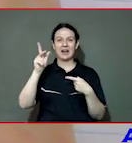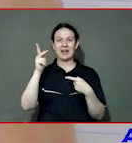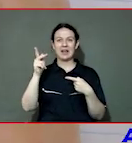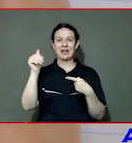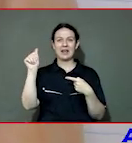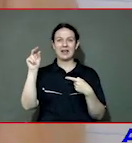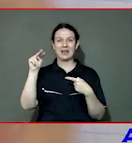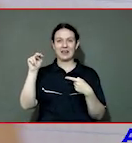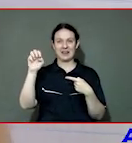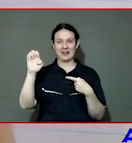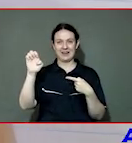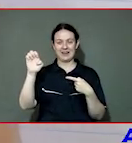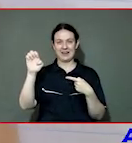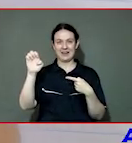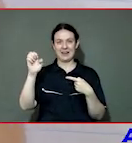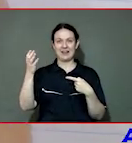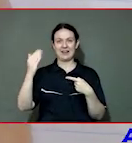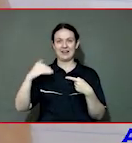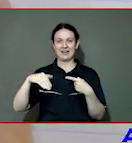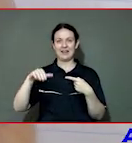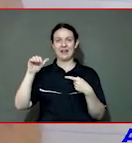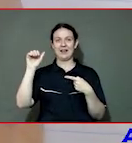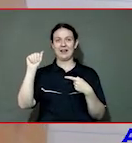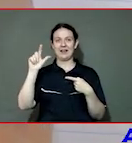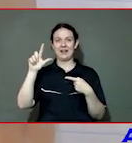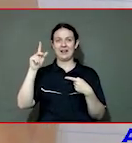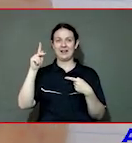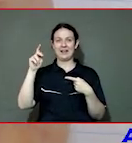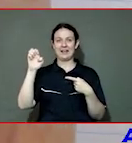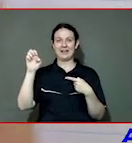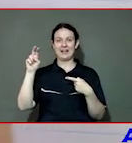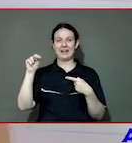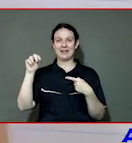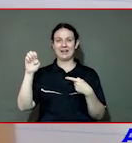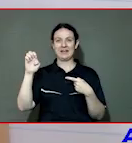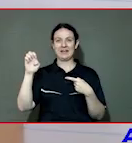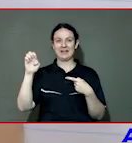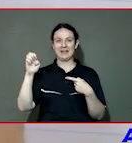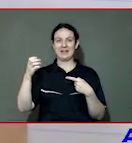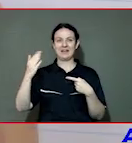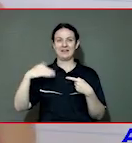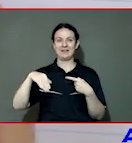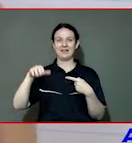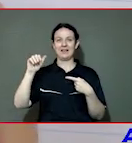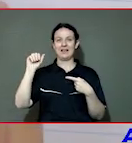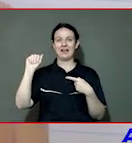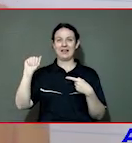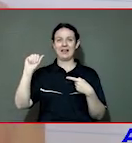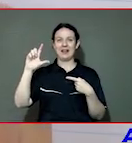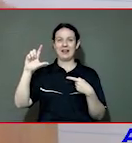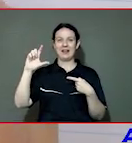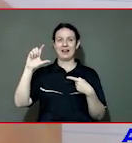alkanes, your alkenes, and your alkoids.